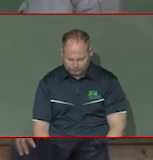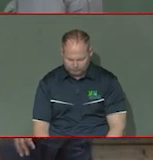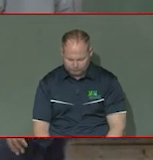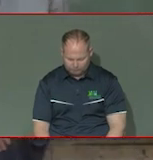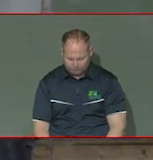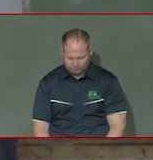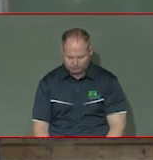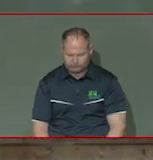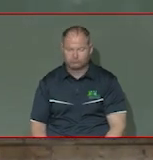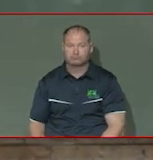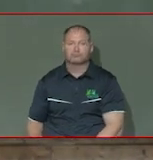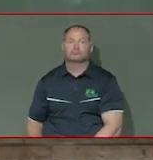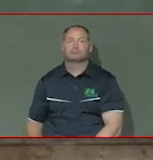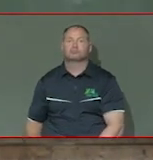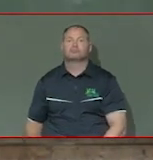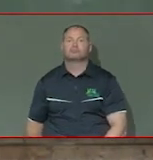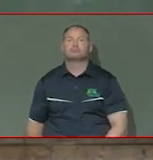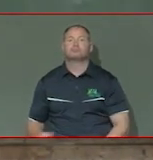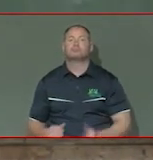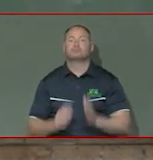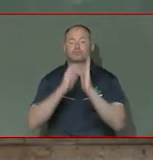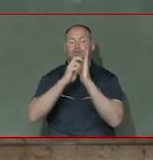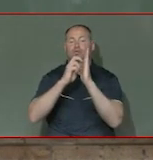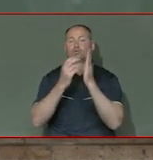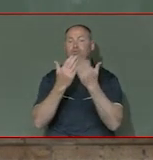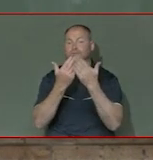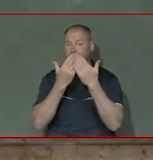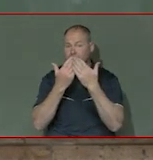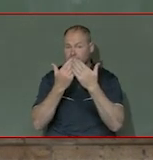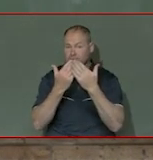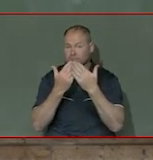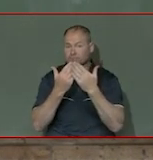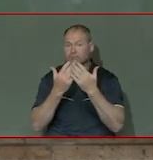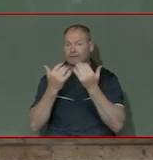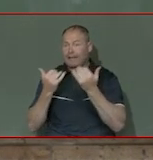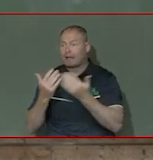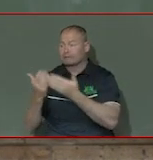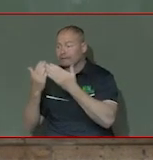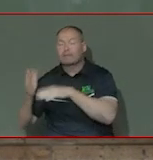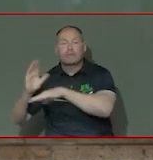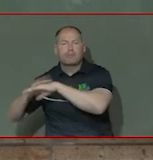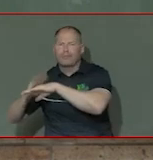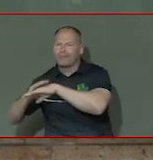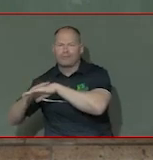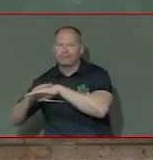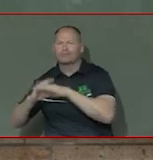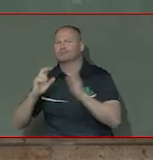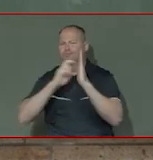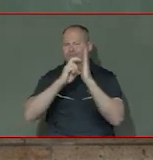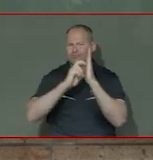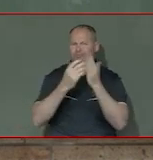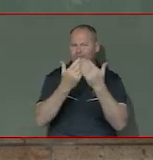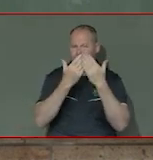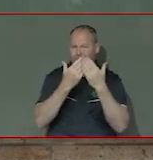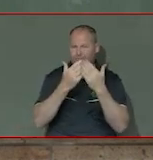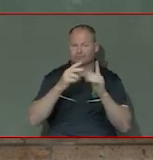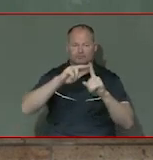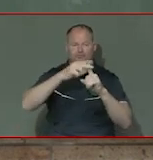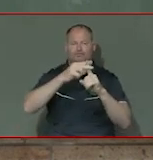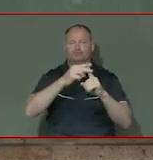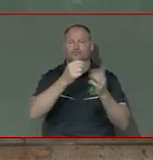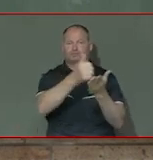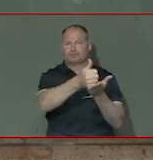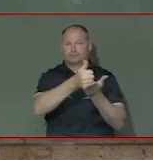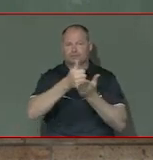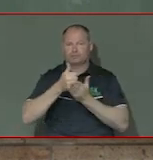If you go and study these rules, people, there's not much else that needs to be studied. Then you've got all the tools needed to answer the